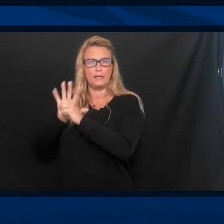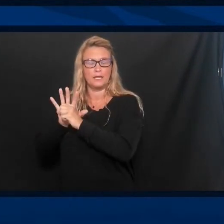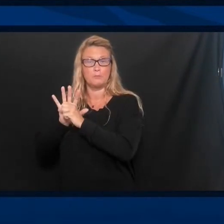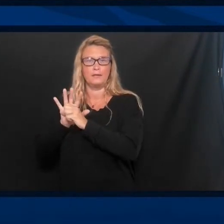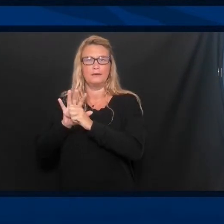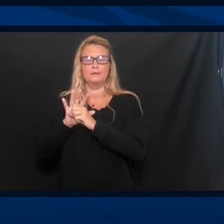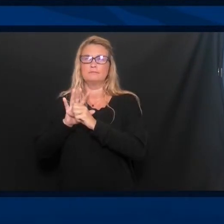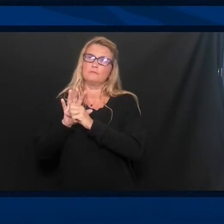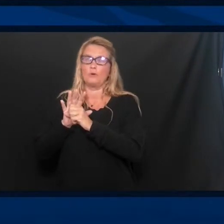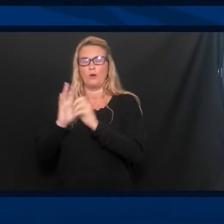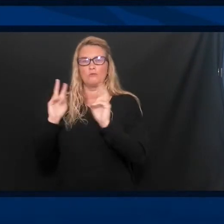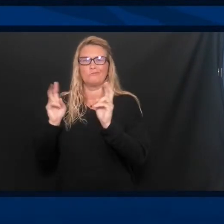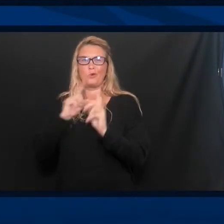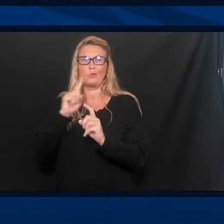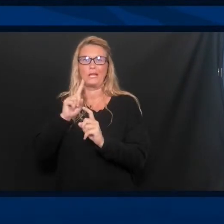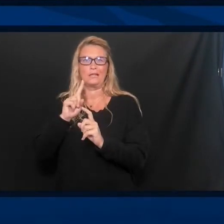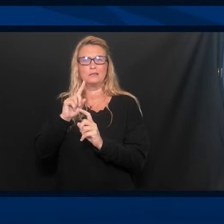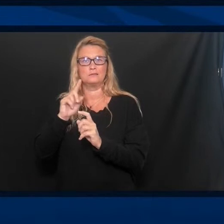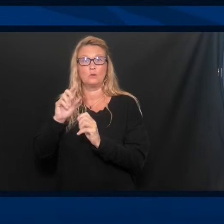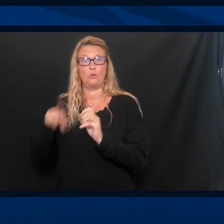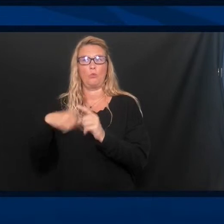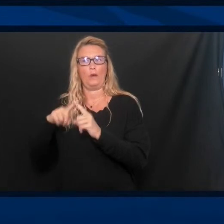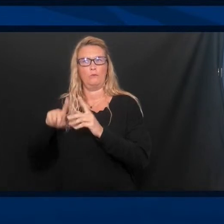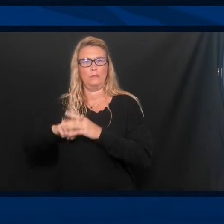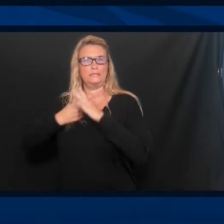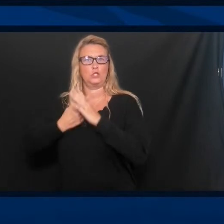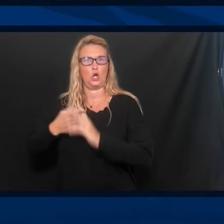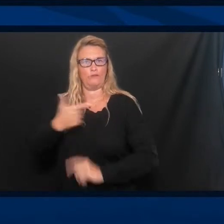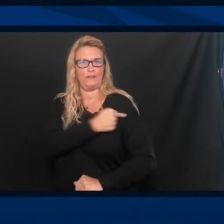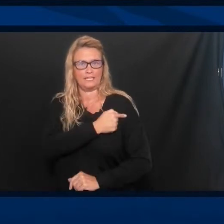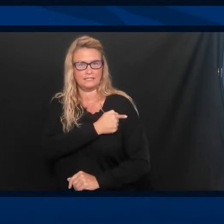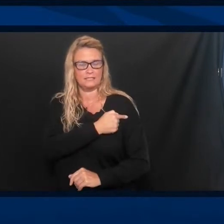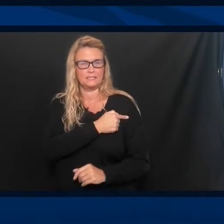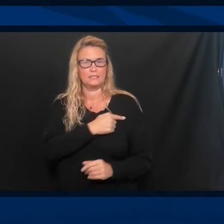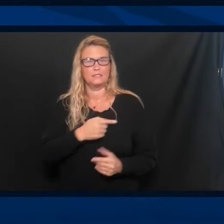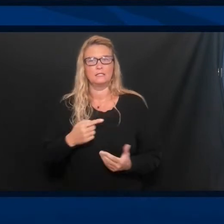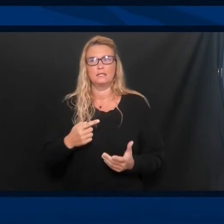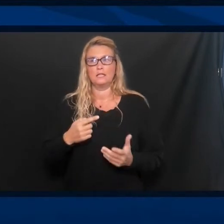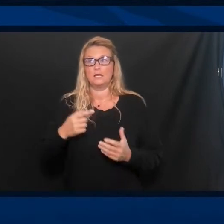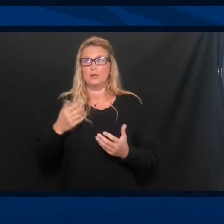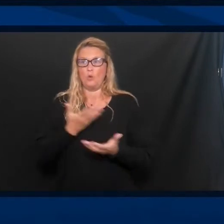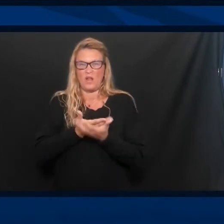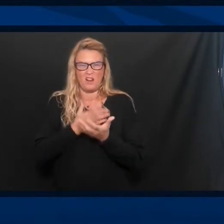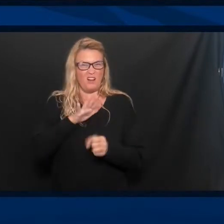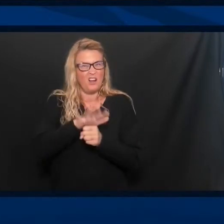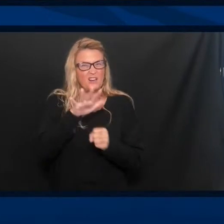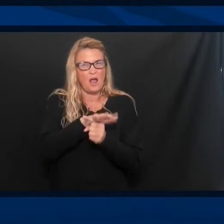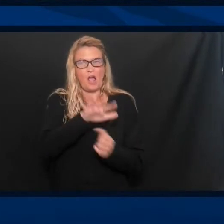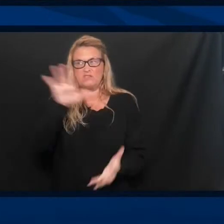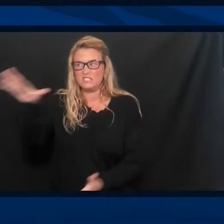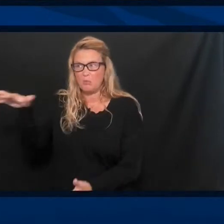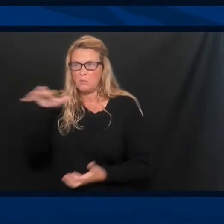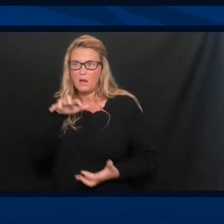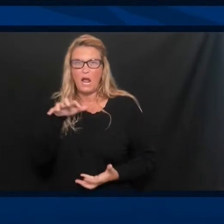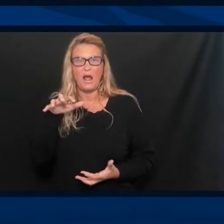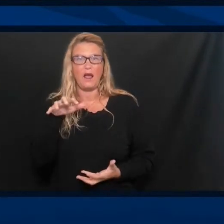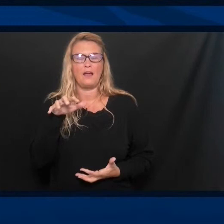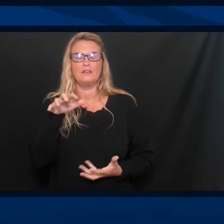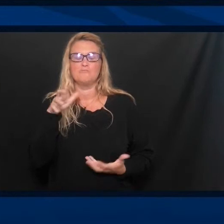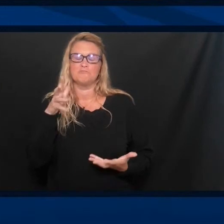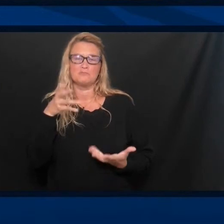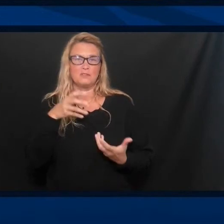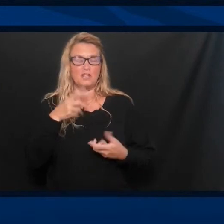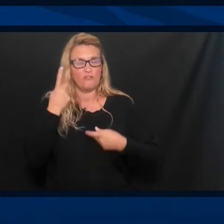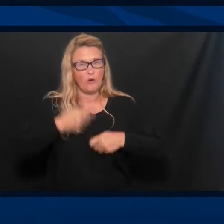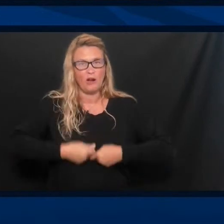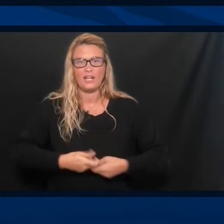vaccines, you know, there was supply was limited. Now we find ourselves in a situation where there's a